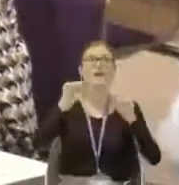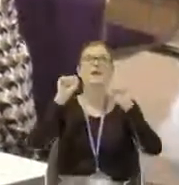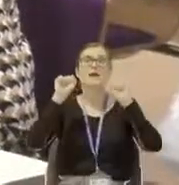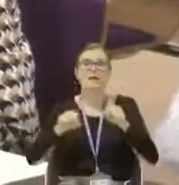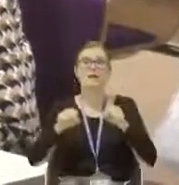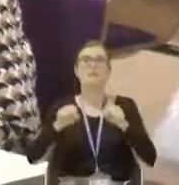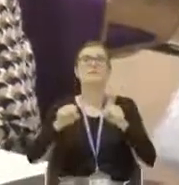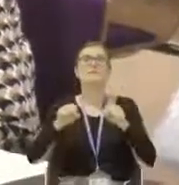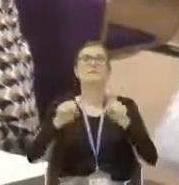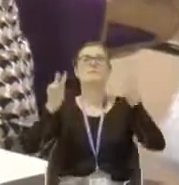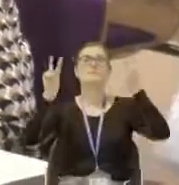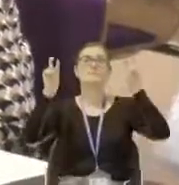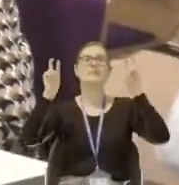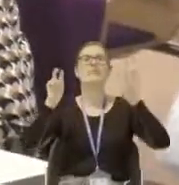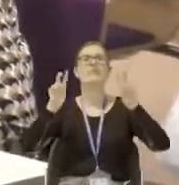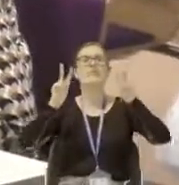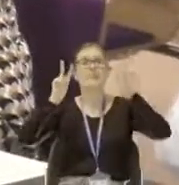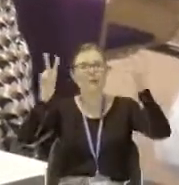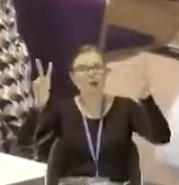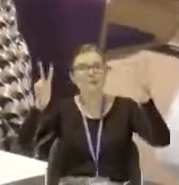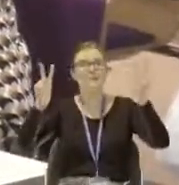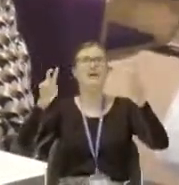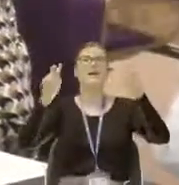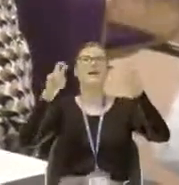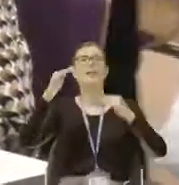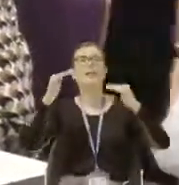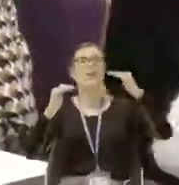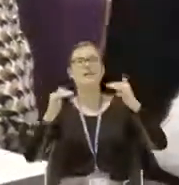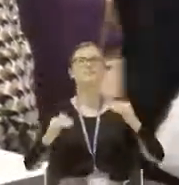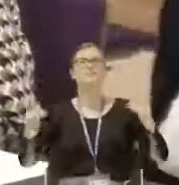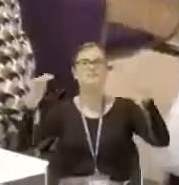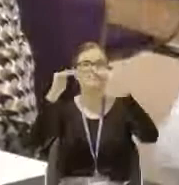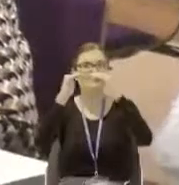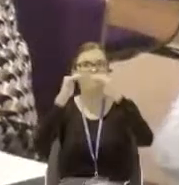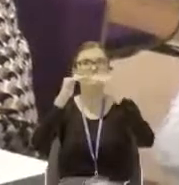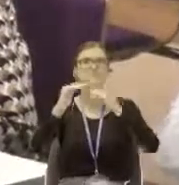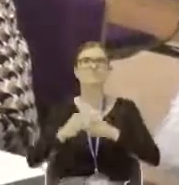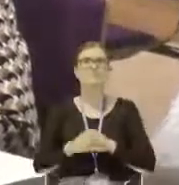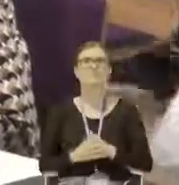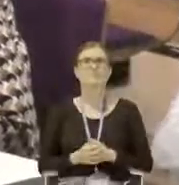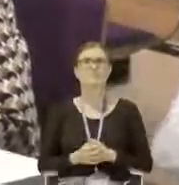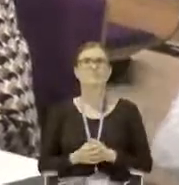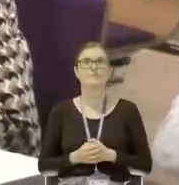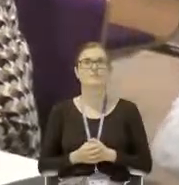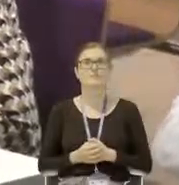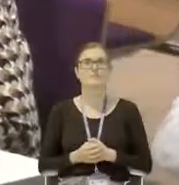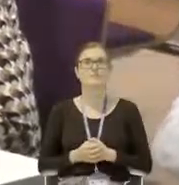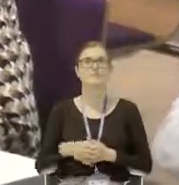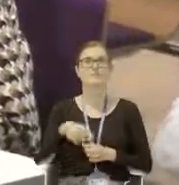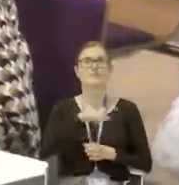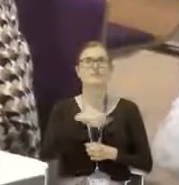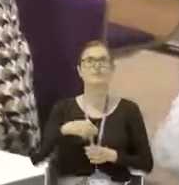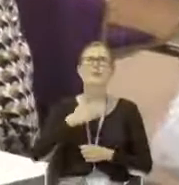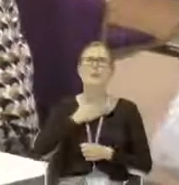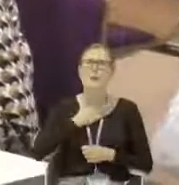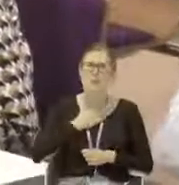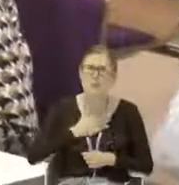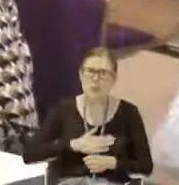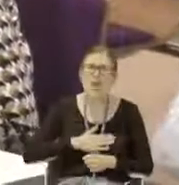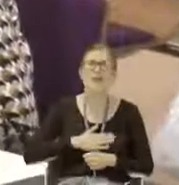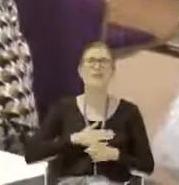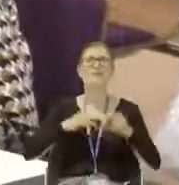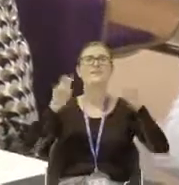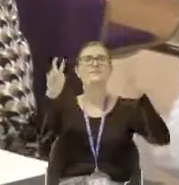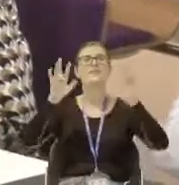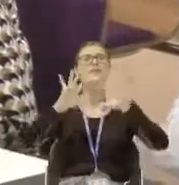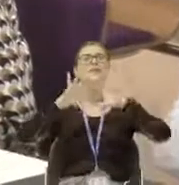community and an updated United Nations system that reflects the current context, including